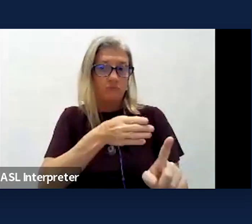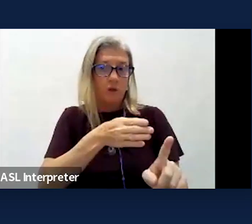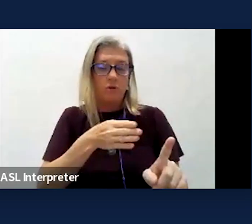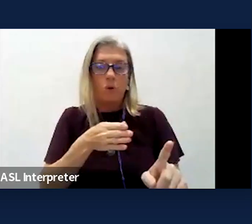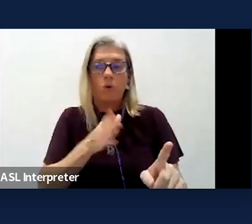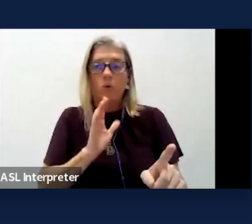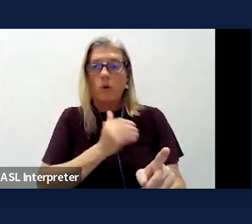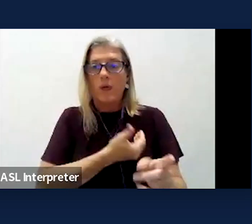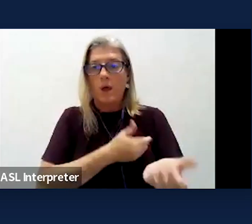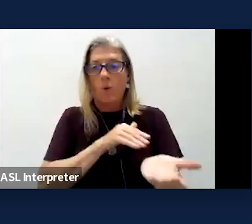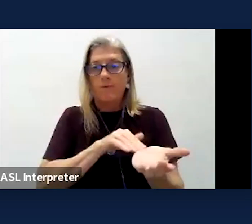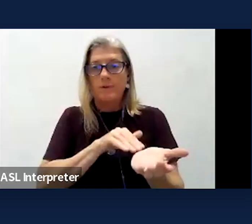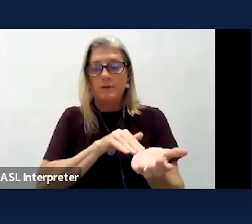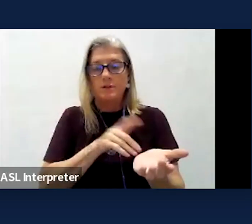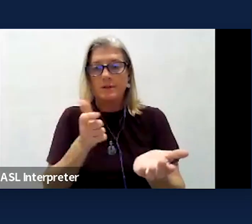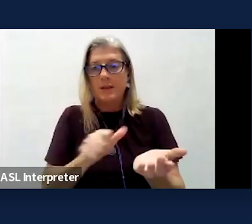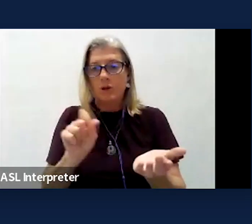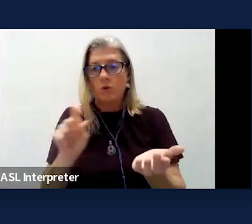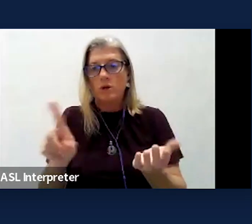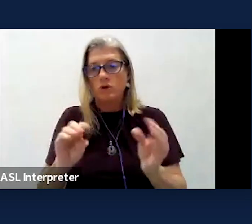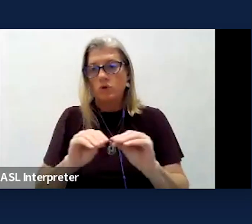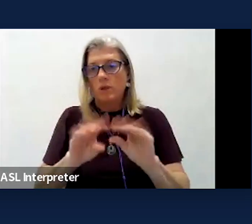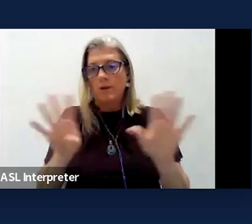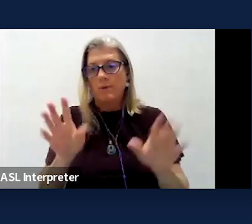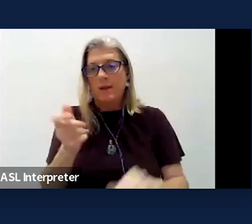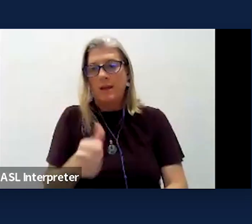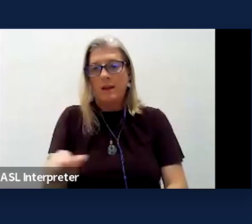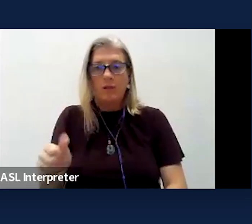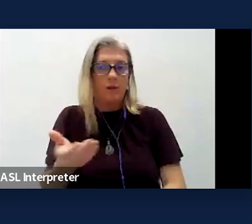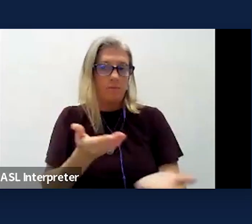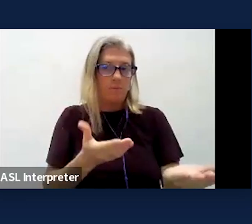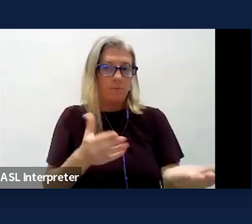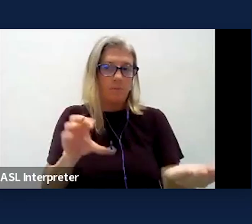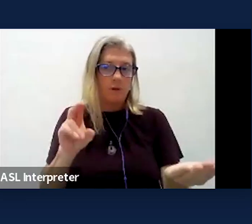physicians here if any of the questions or to clarify anything. Carl?